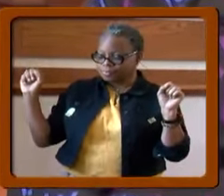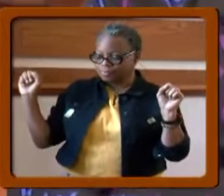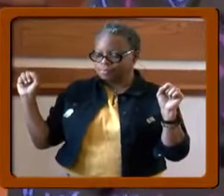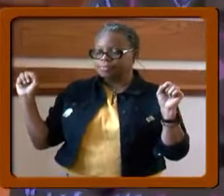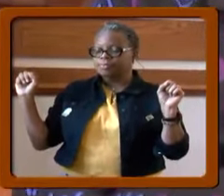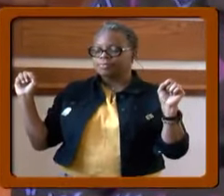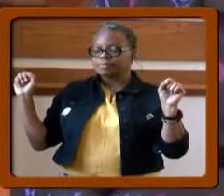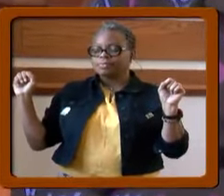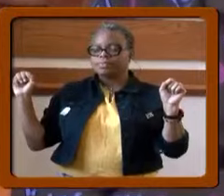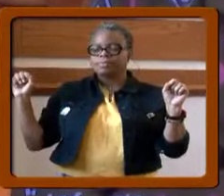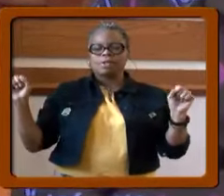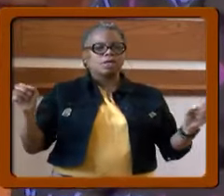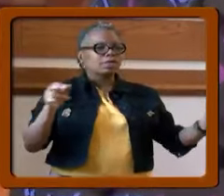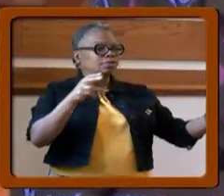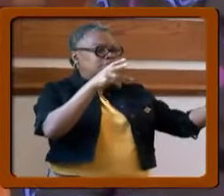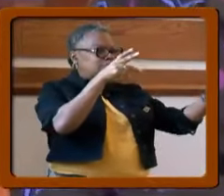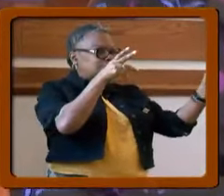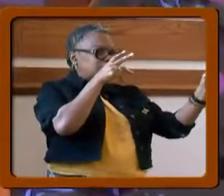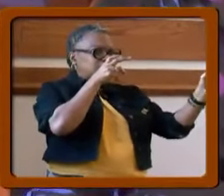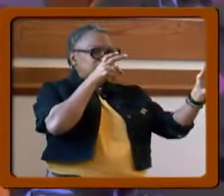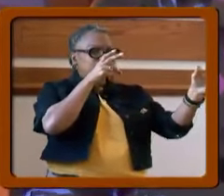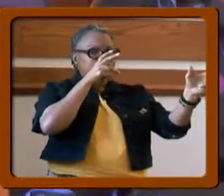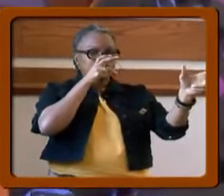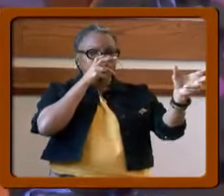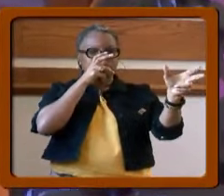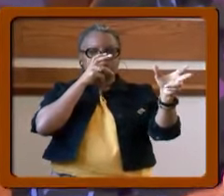And our God hears.